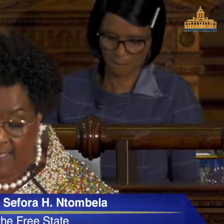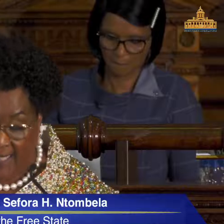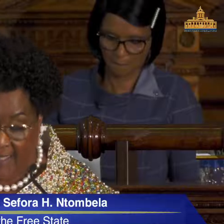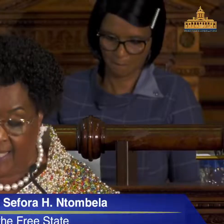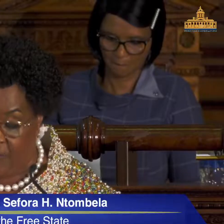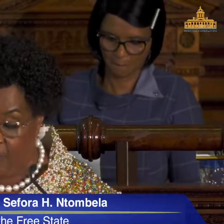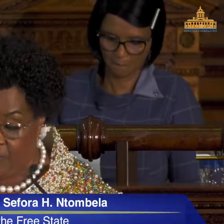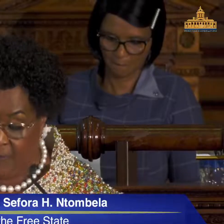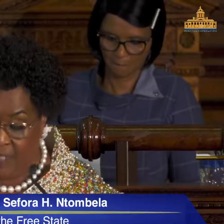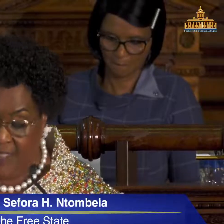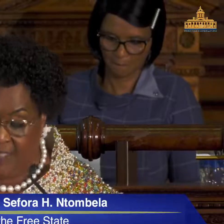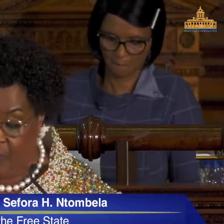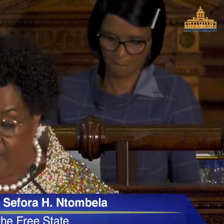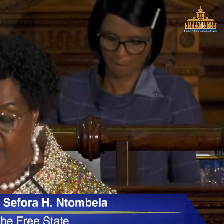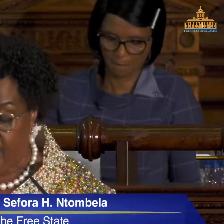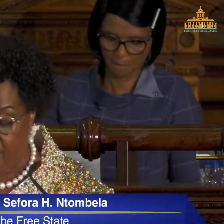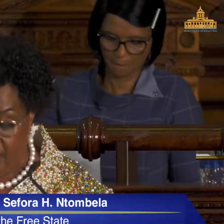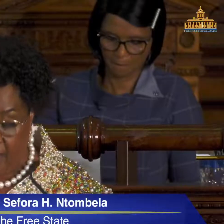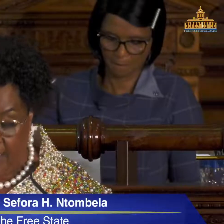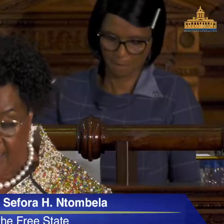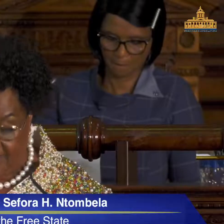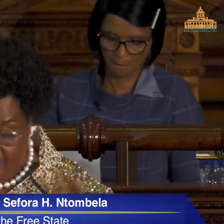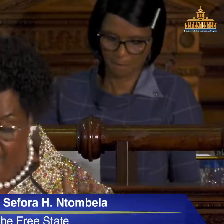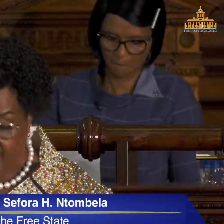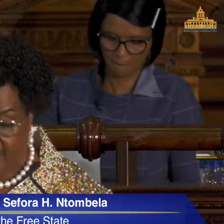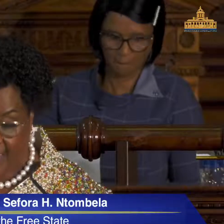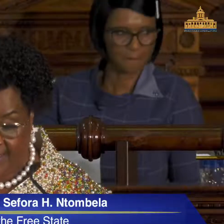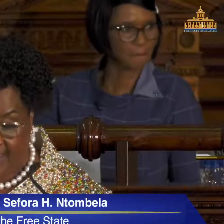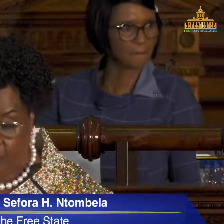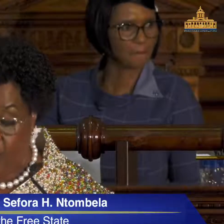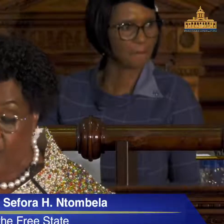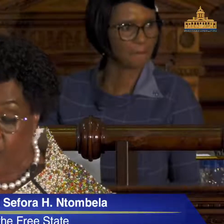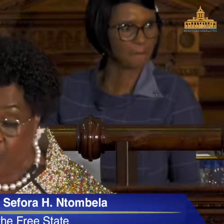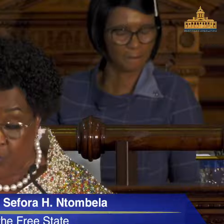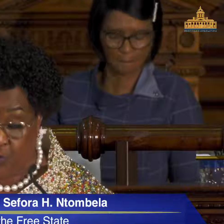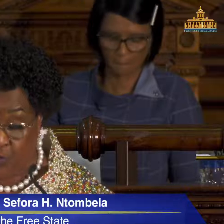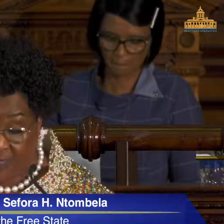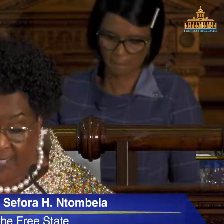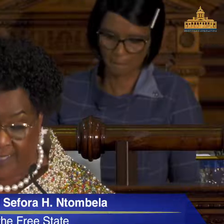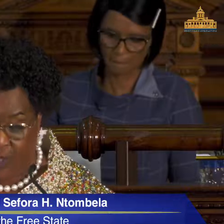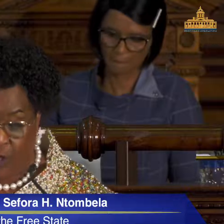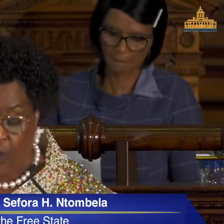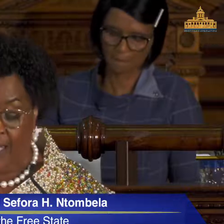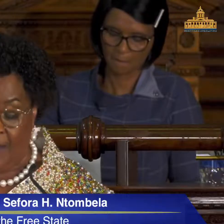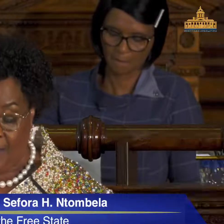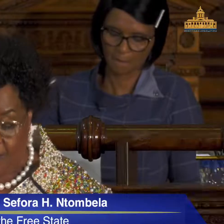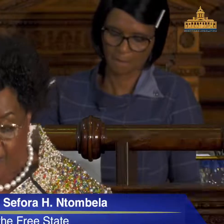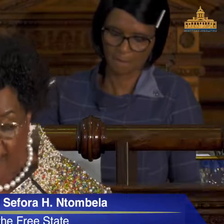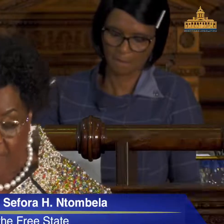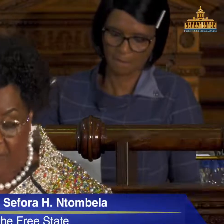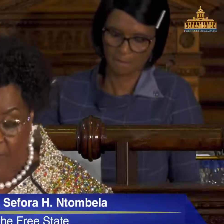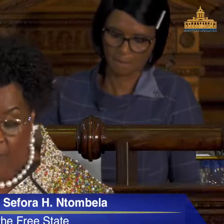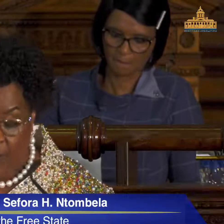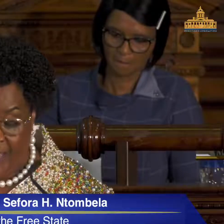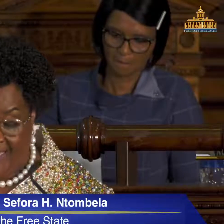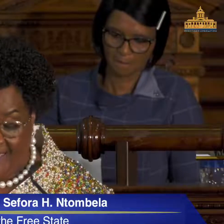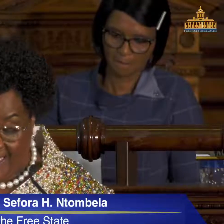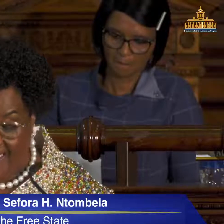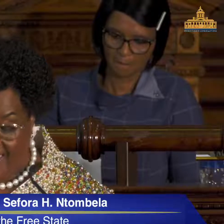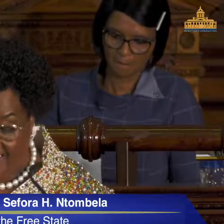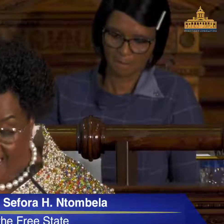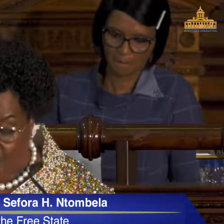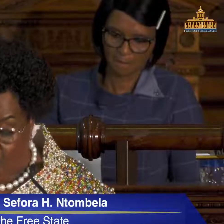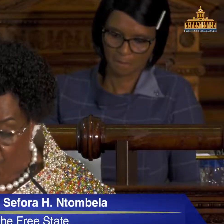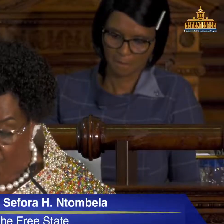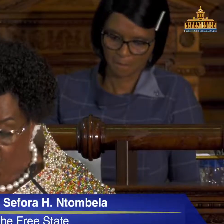rata cluster bo me mamiki the way bane ba entse ka teng. We will continue to do that. Honorable Speaker, we are